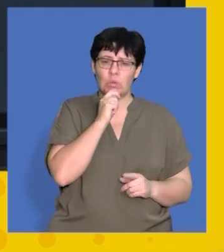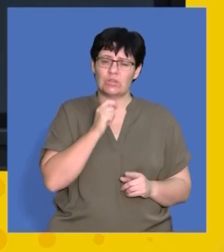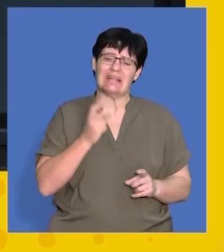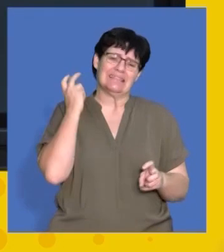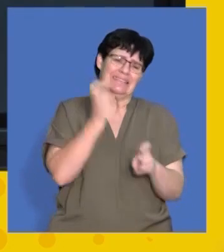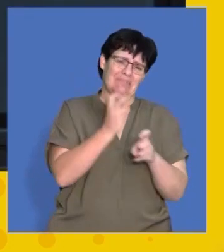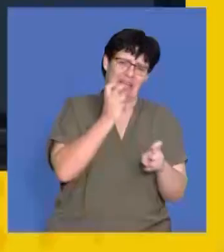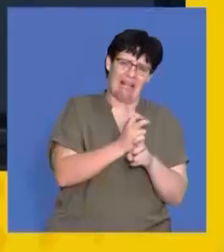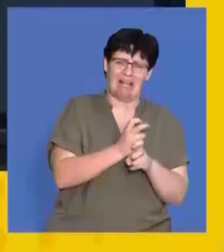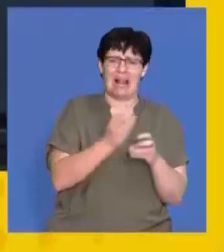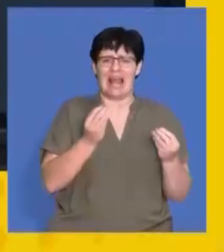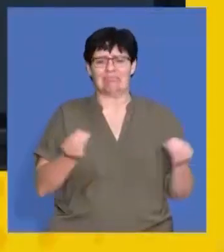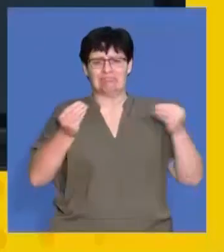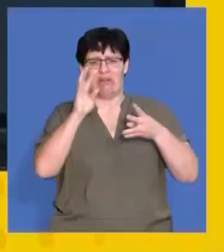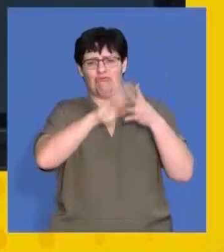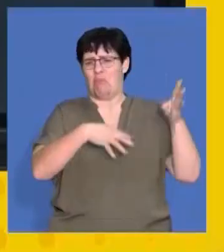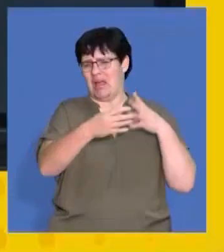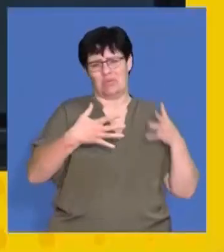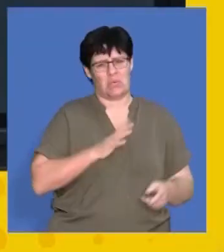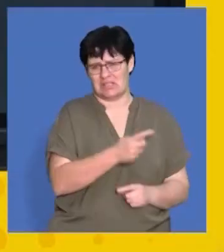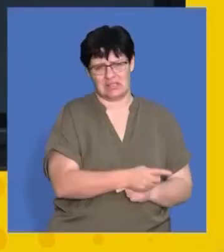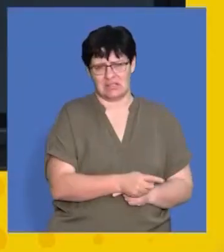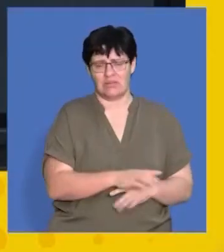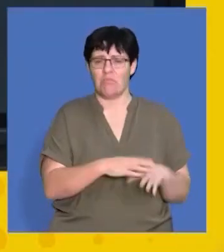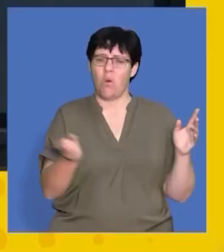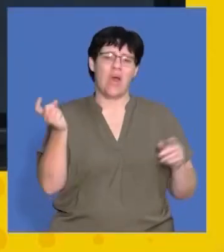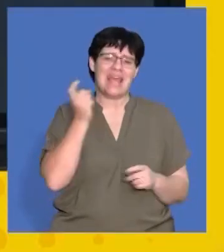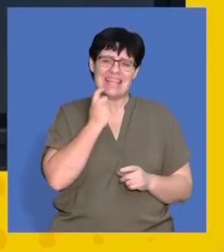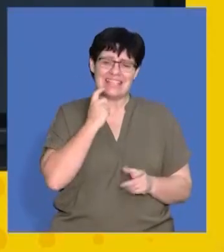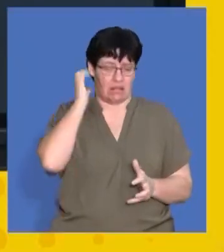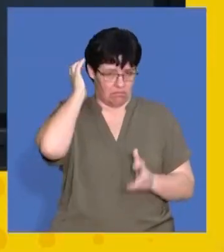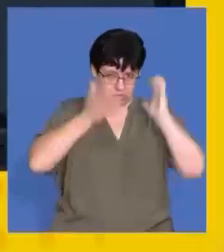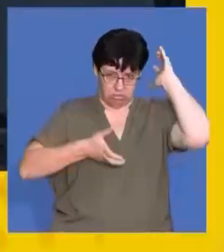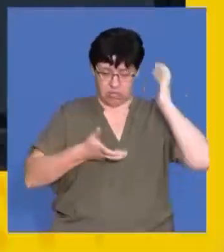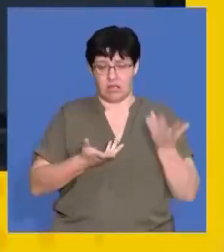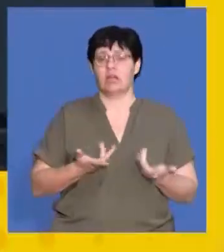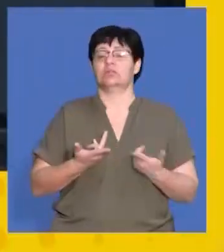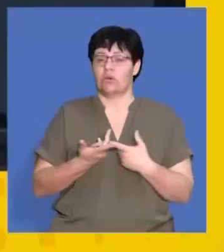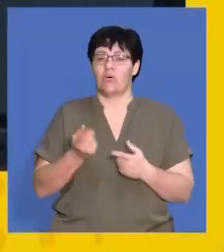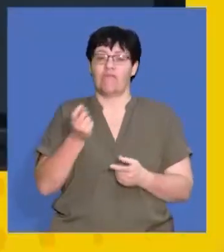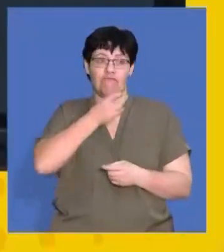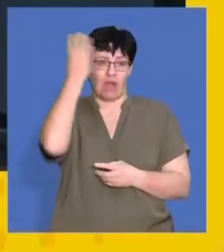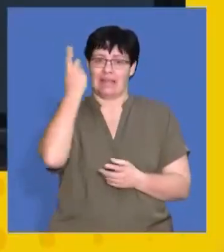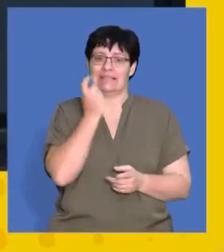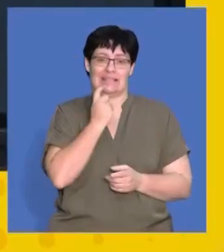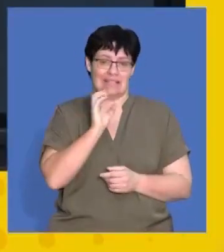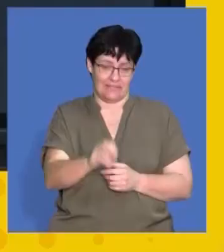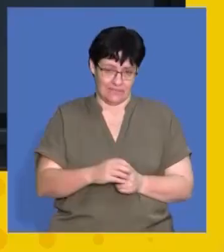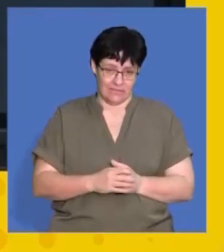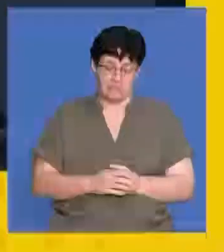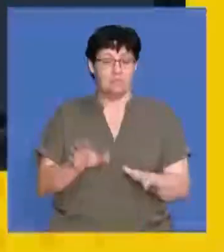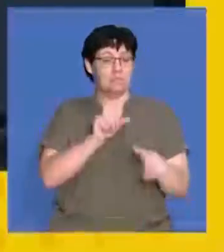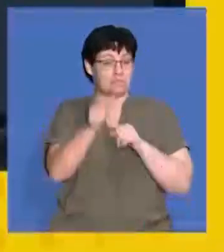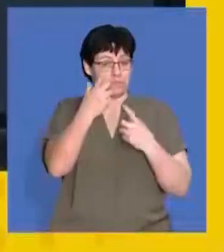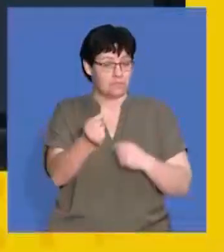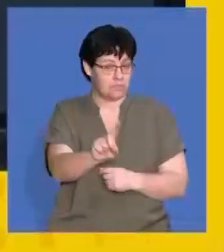complicated compound interest formulas. It's very easy to get them confused, and it's easy to forget them. What I'd rather you do